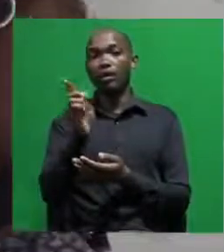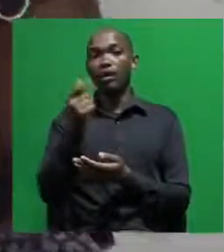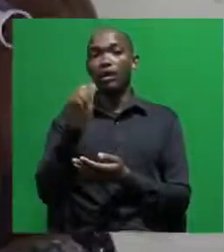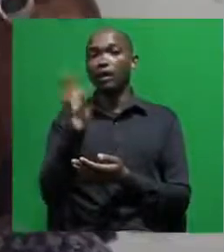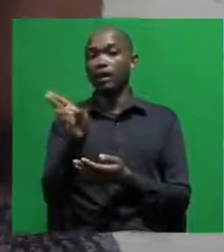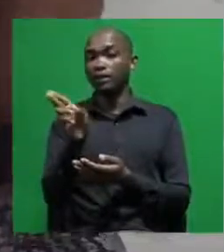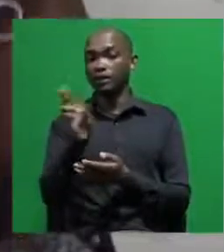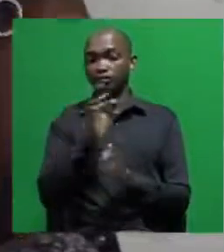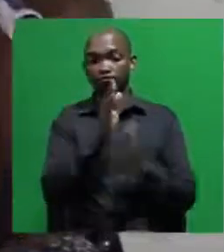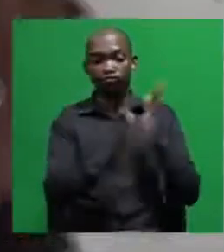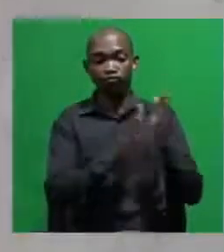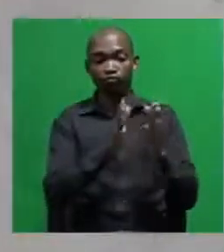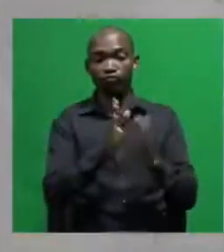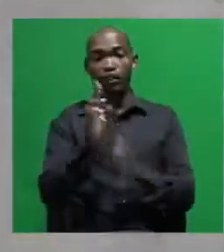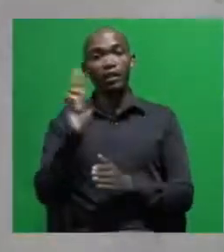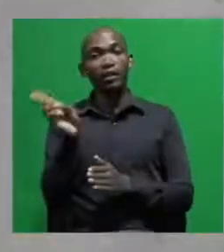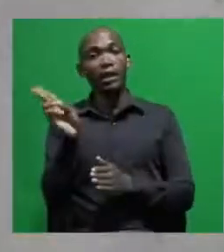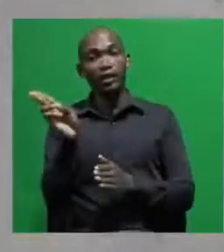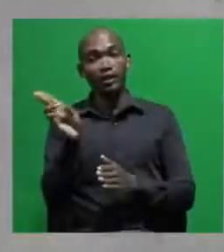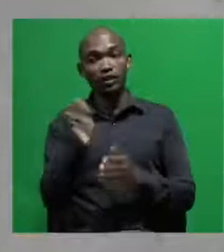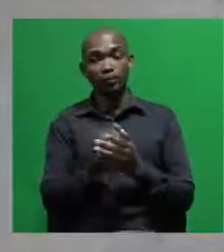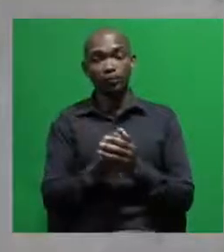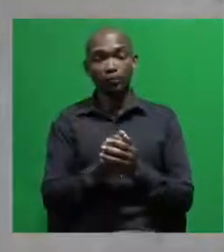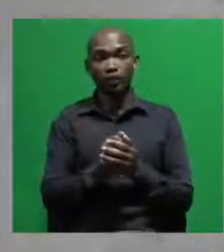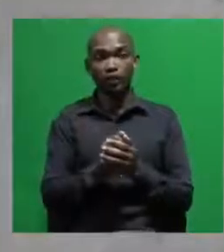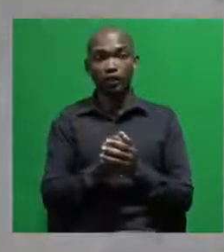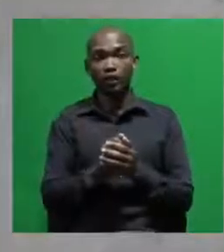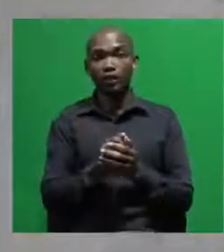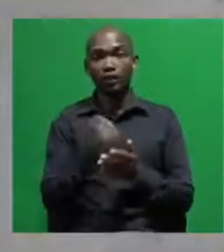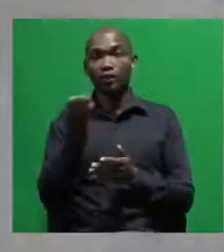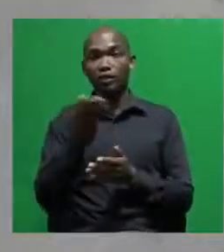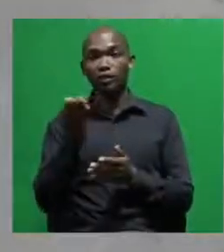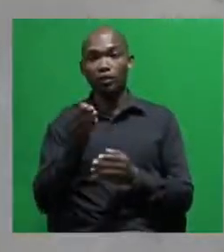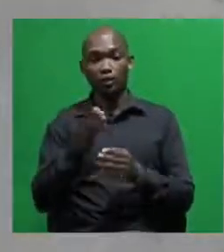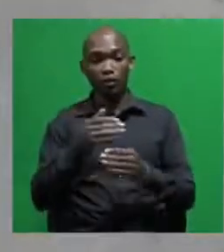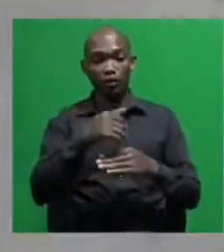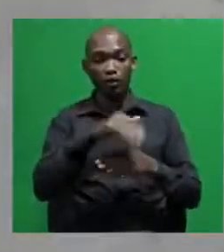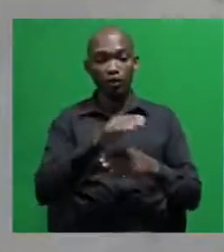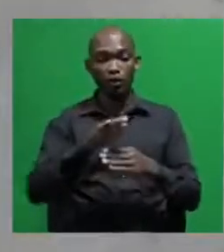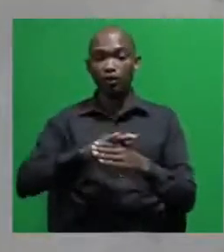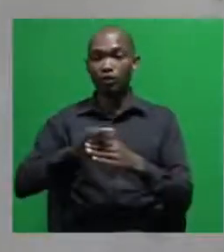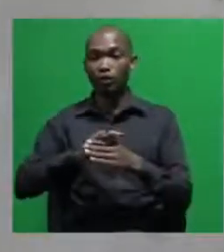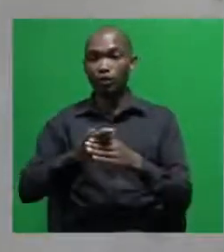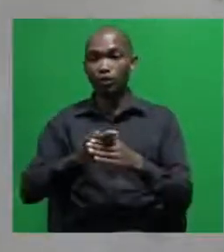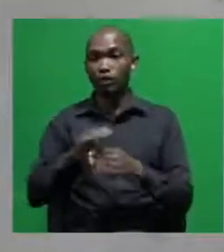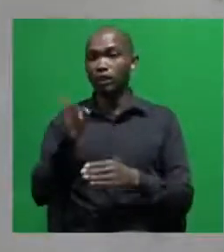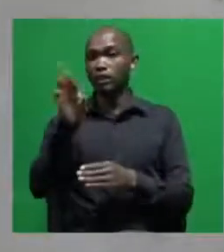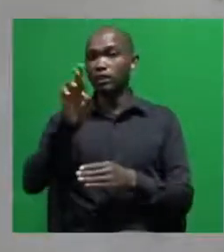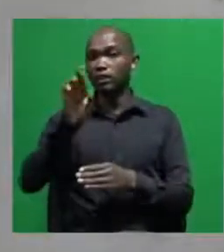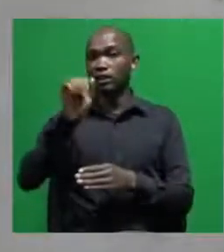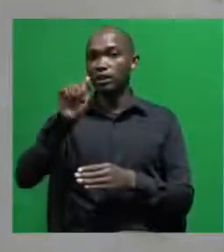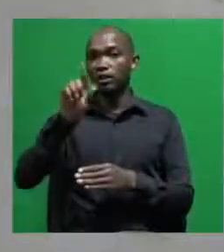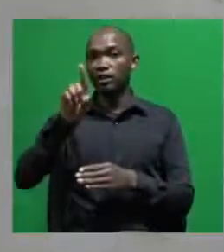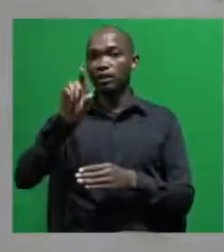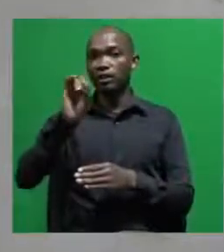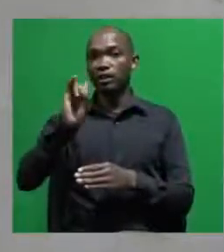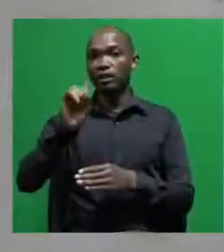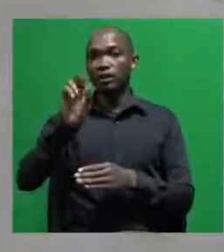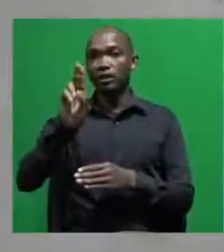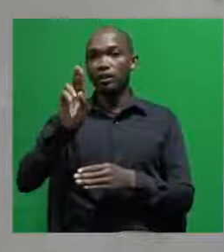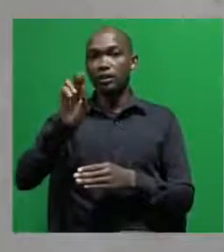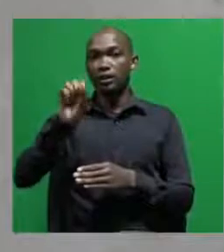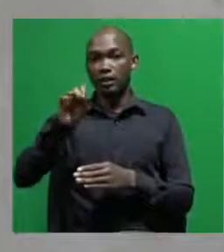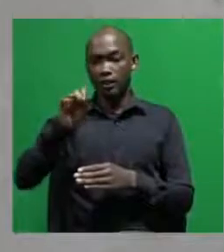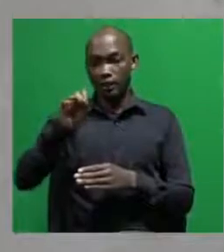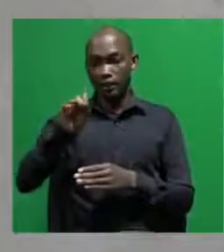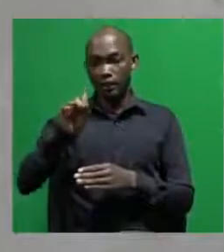represented by h. Another dimension that we're going to use is the radius, which